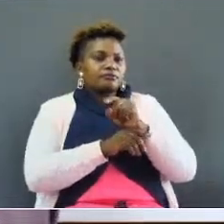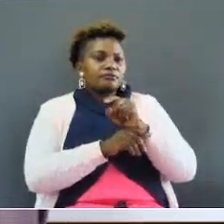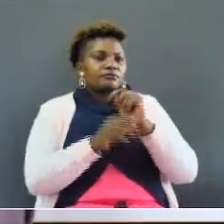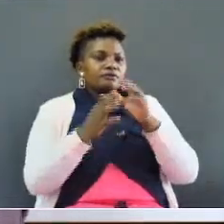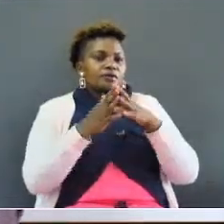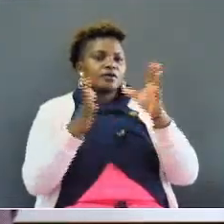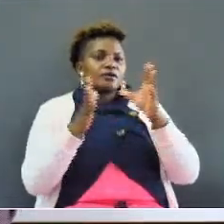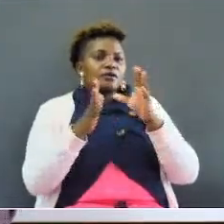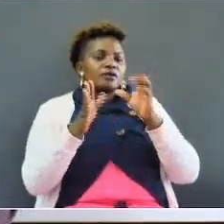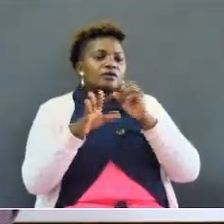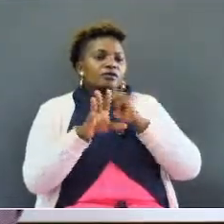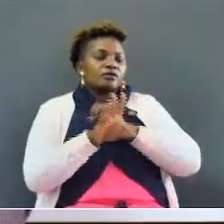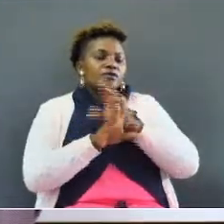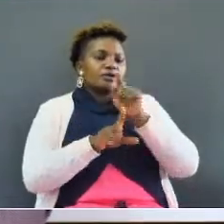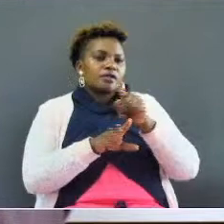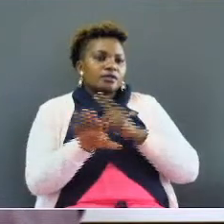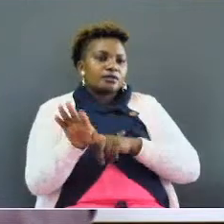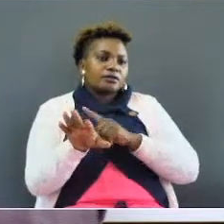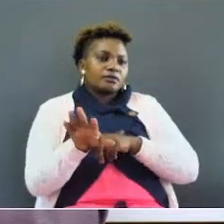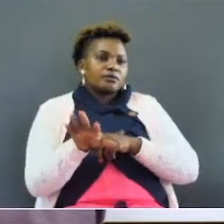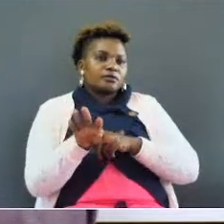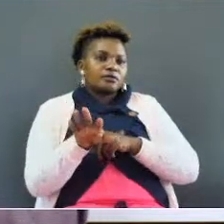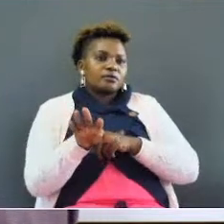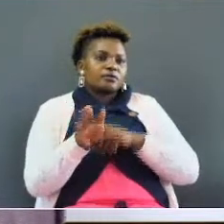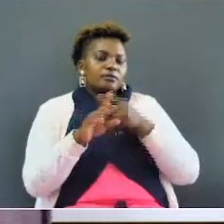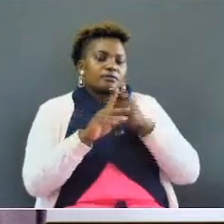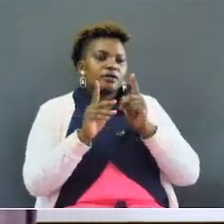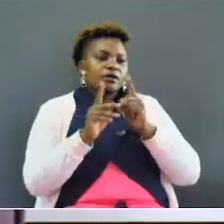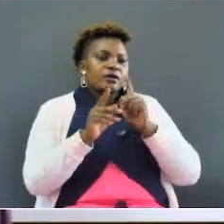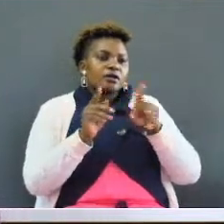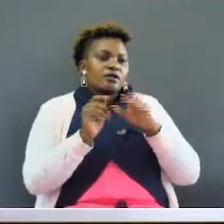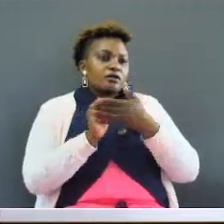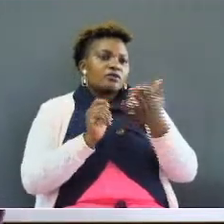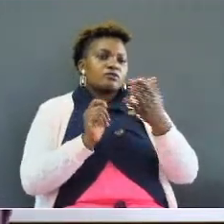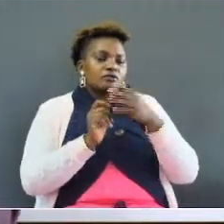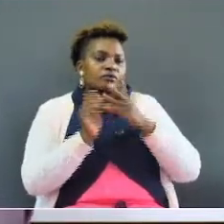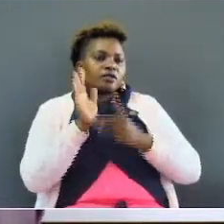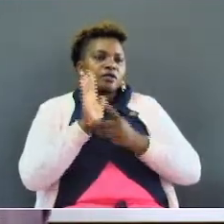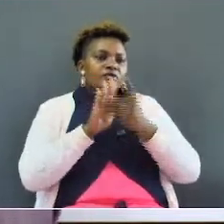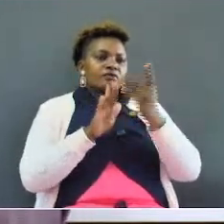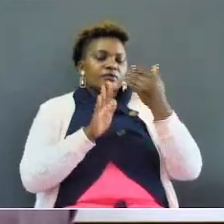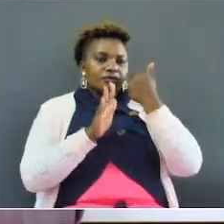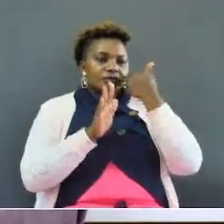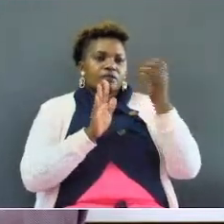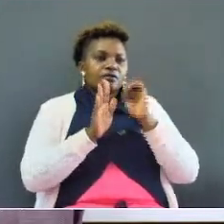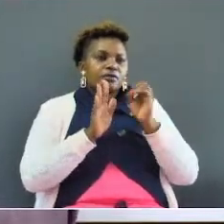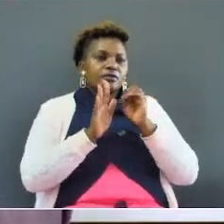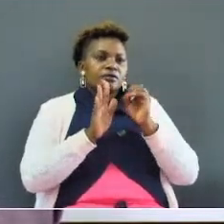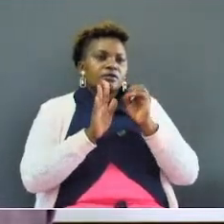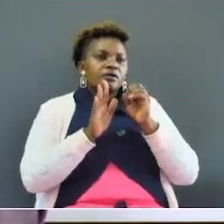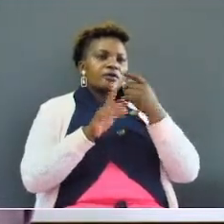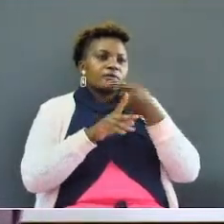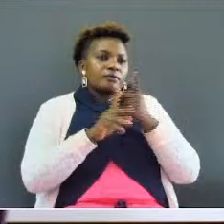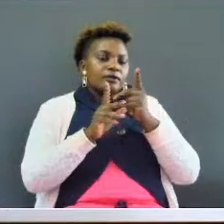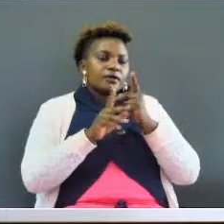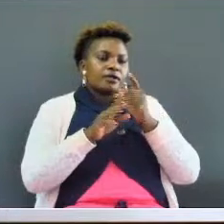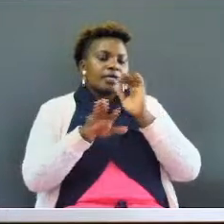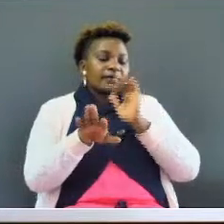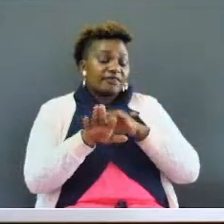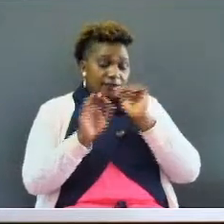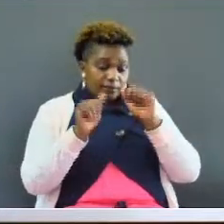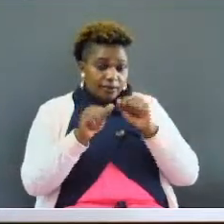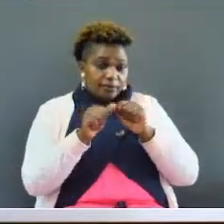most contagious at that time. But even those who do not develop disease, they are still